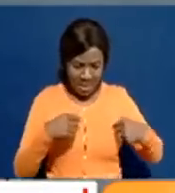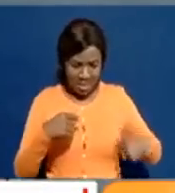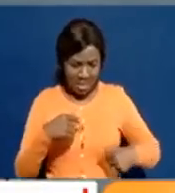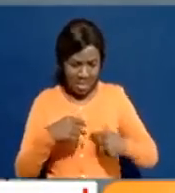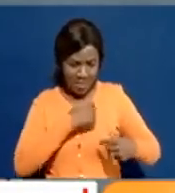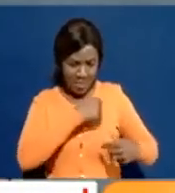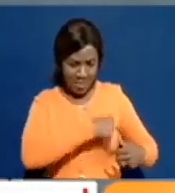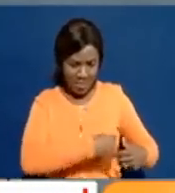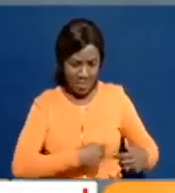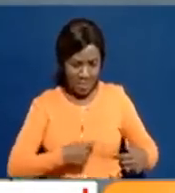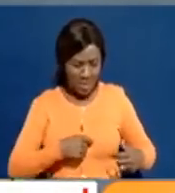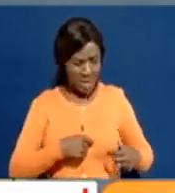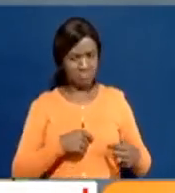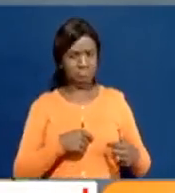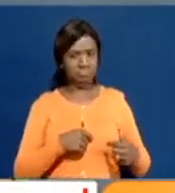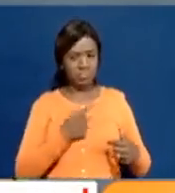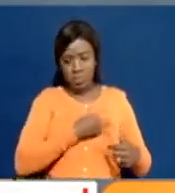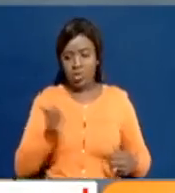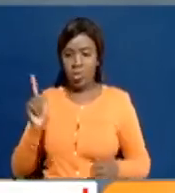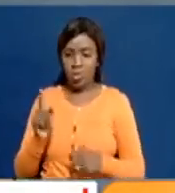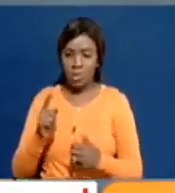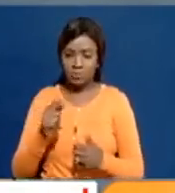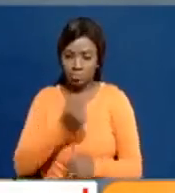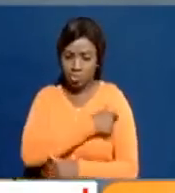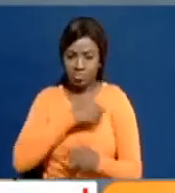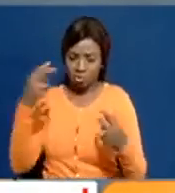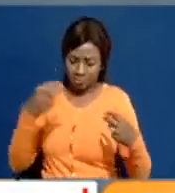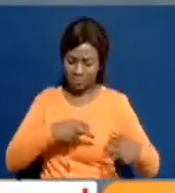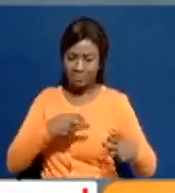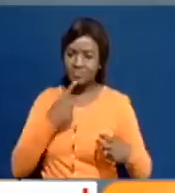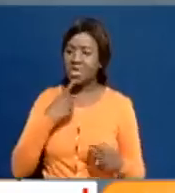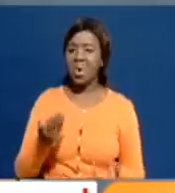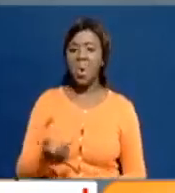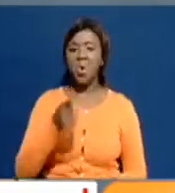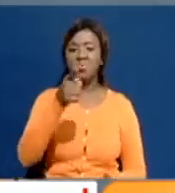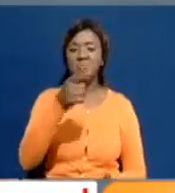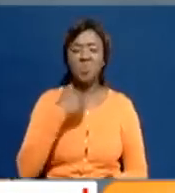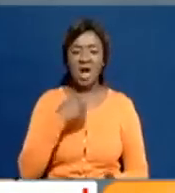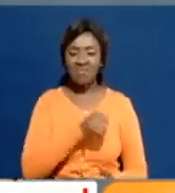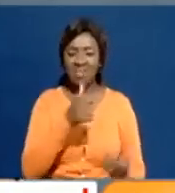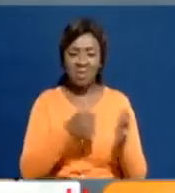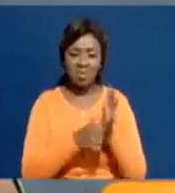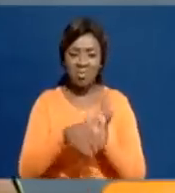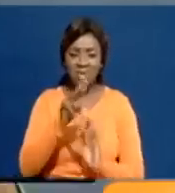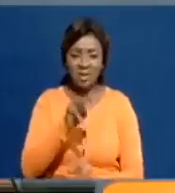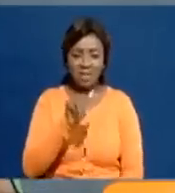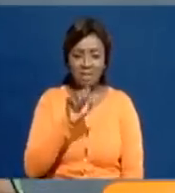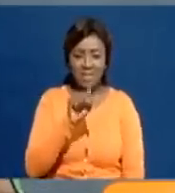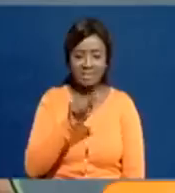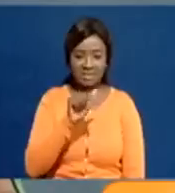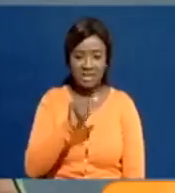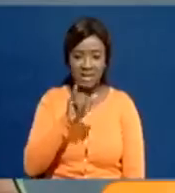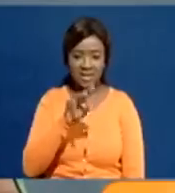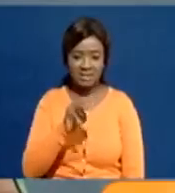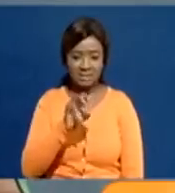And the first diagnosis was a misdiagnosis because they checked and told me, oh, you have mastitis. And I thought, what mastitis? I'm not